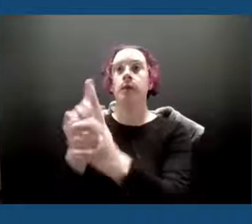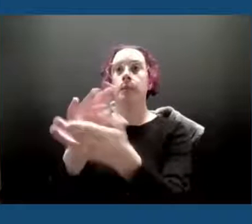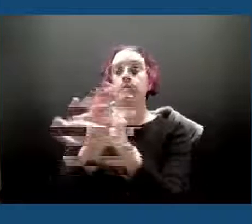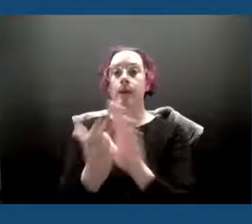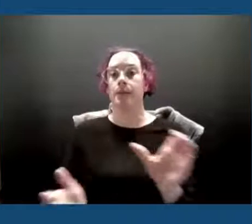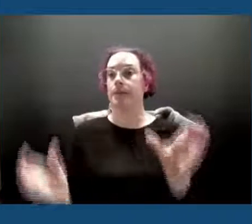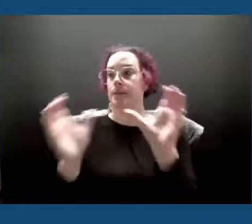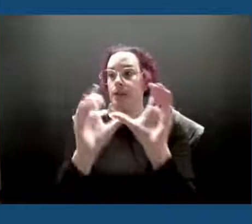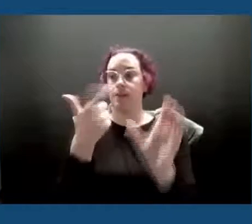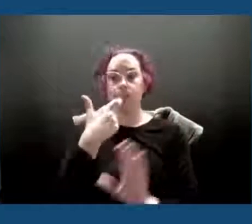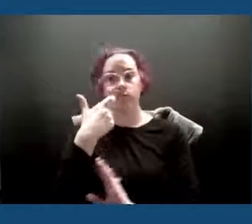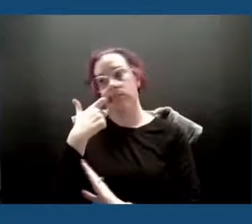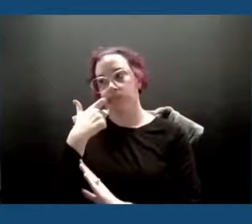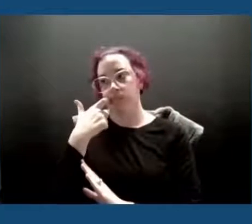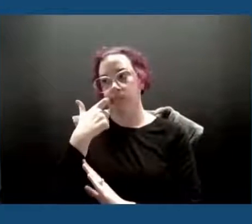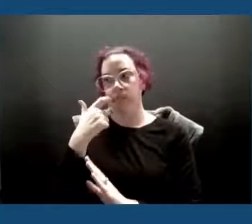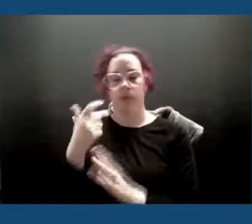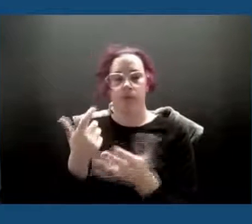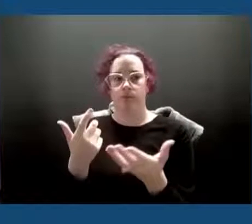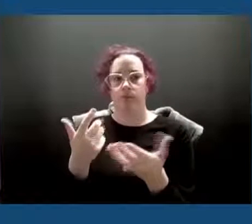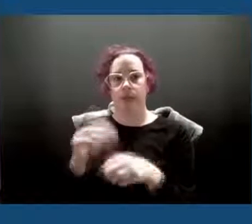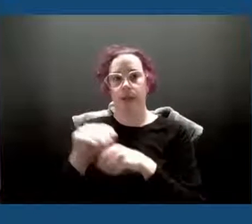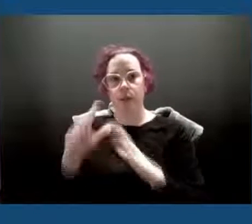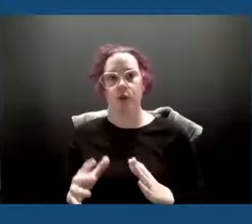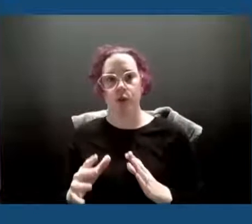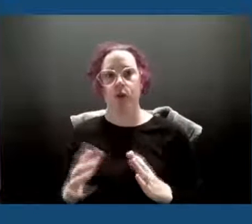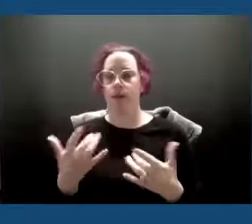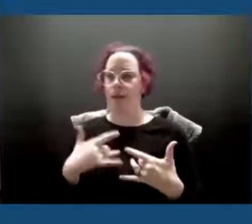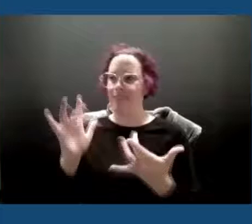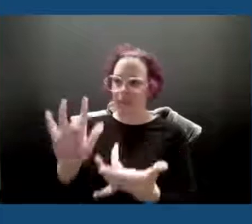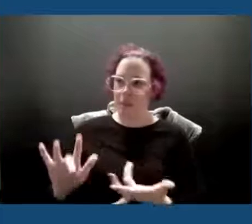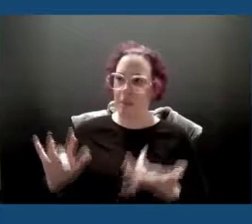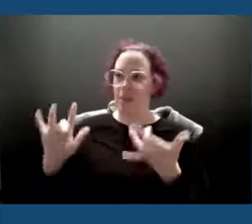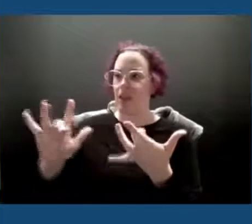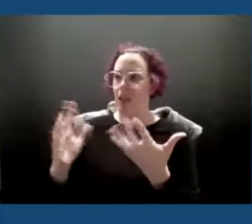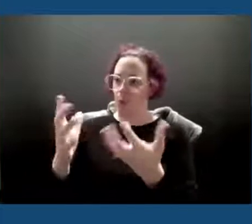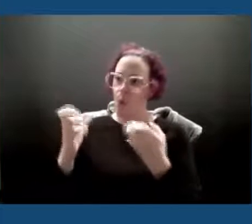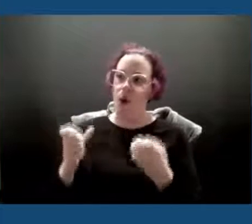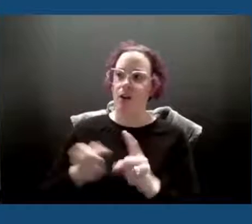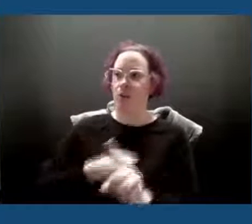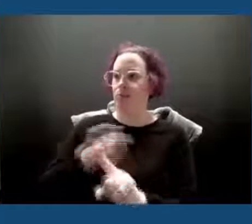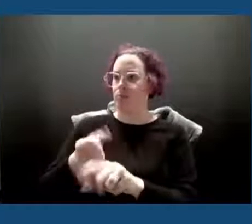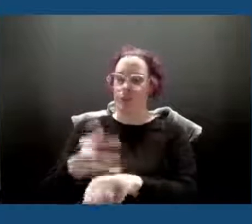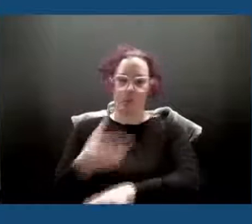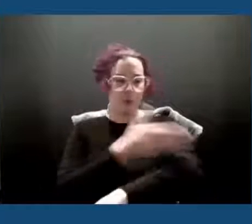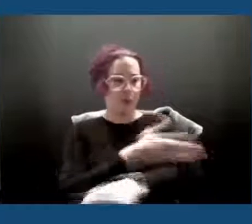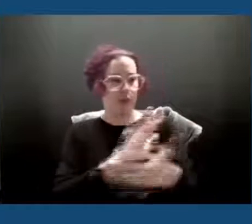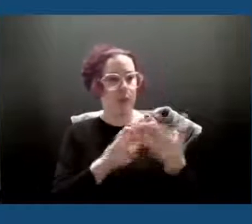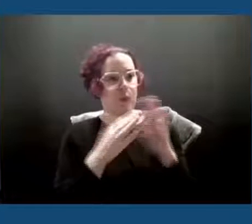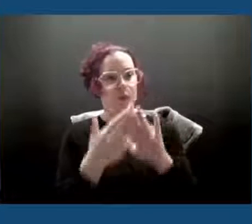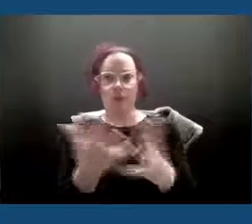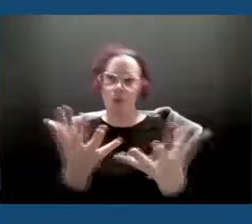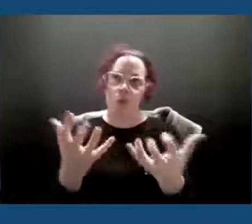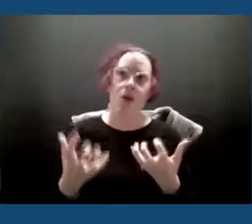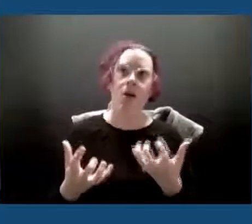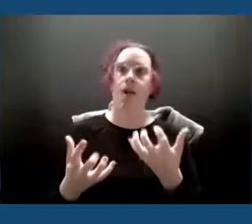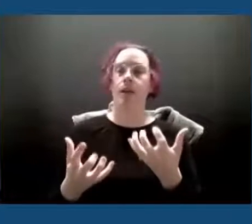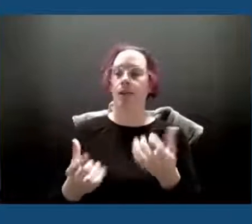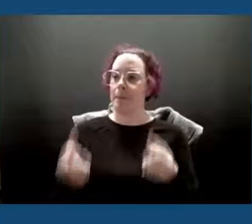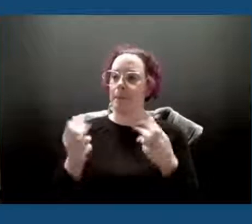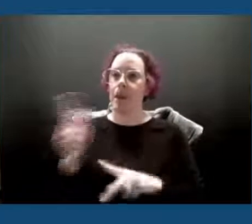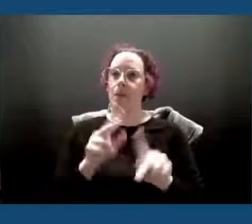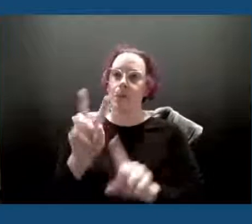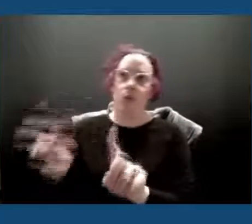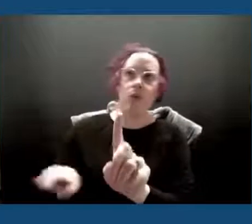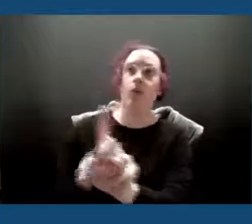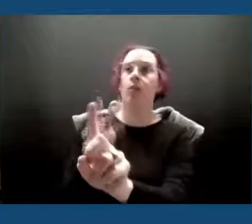abuse counselor, driven by empathy and a desire to make a difference in her community. She was a light for so many,